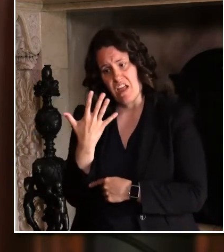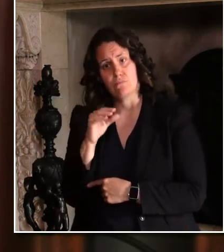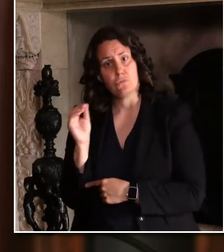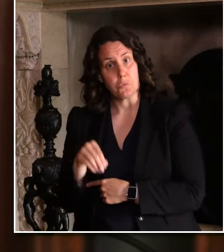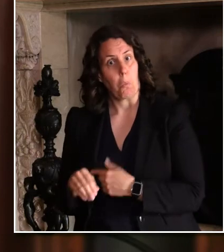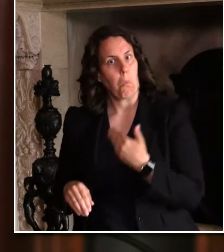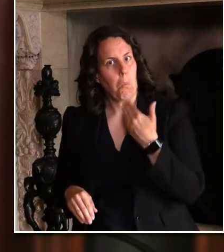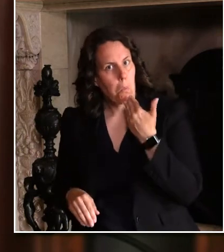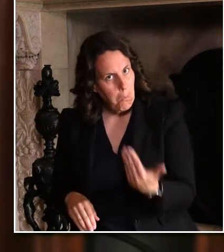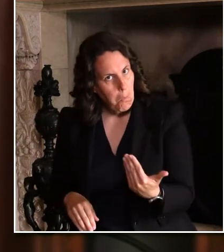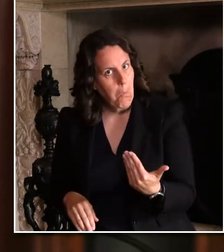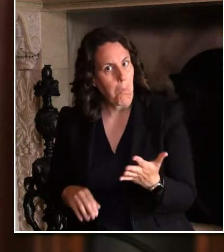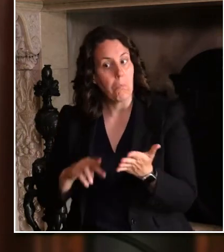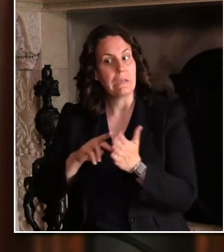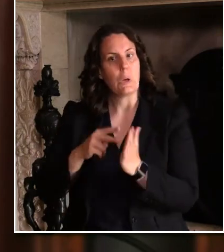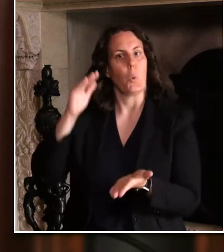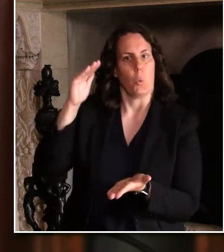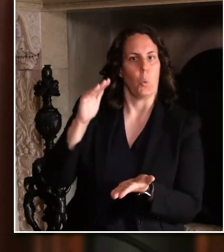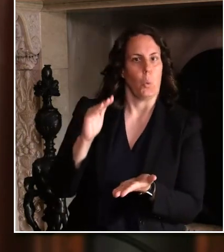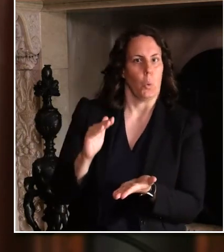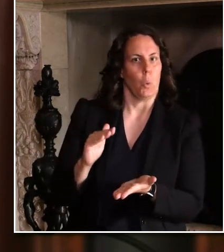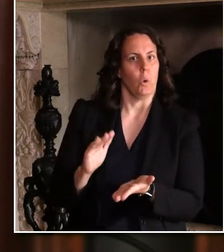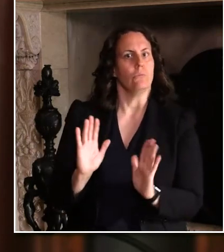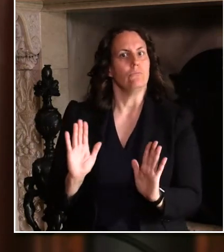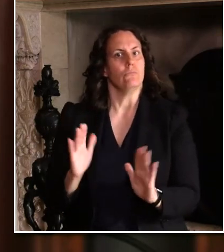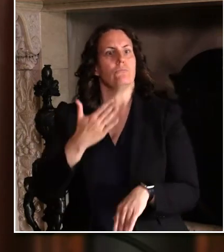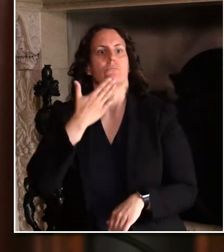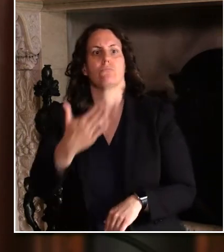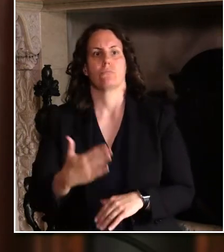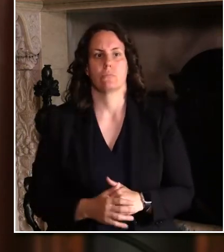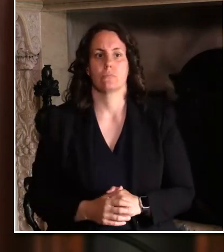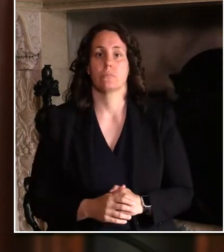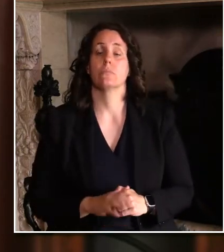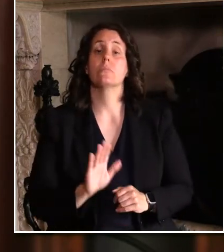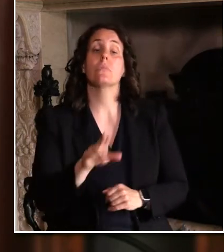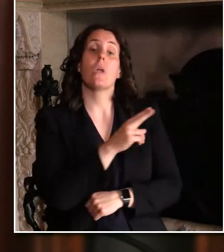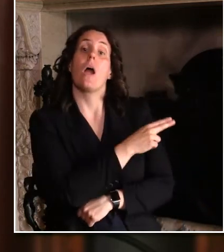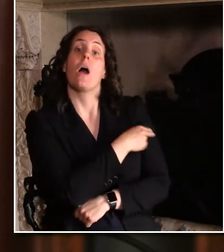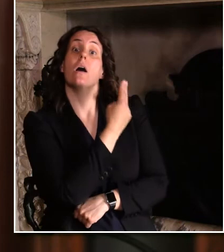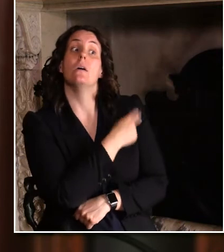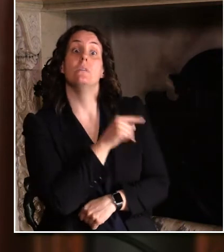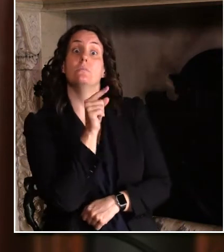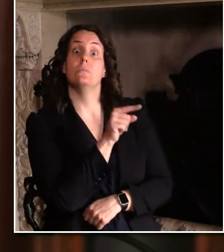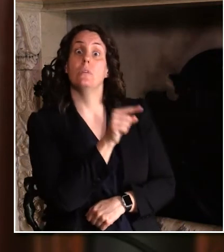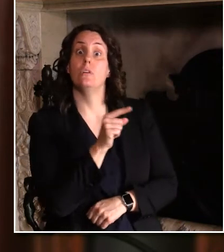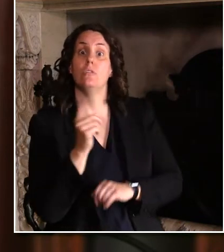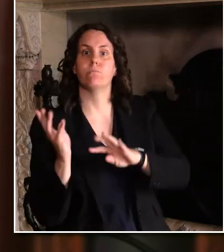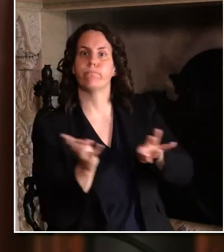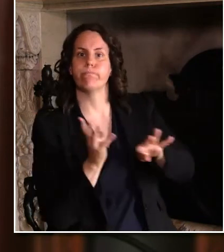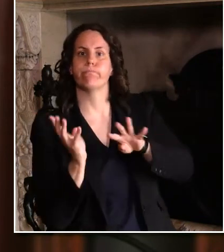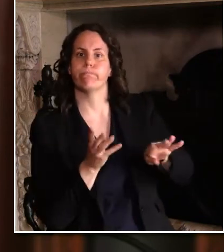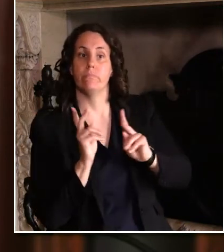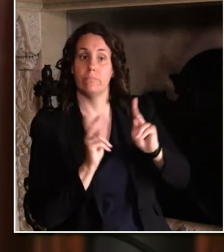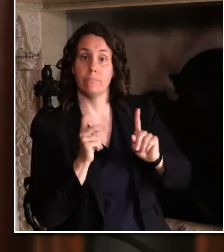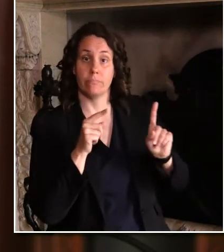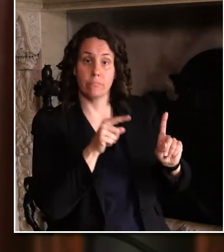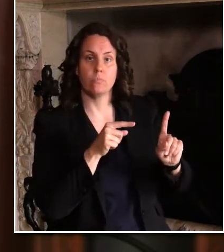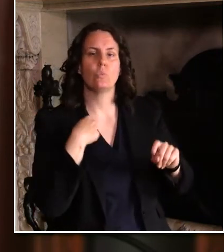to hospitalizations, we certainly are tracking that closely, and you can see that on the website